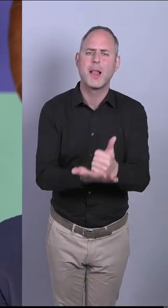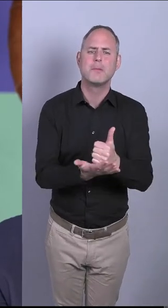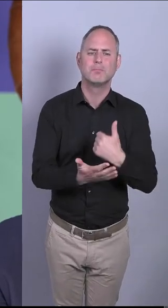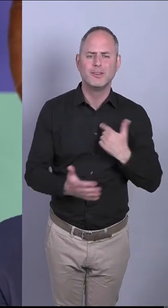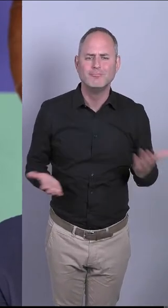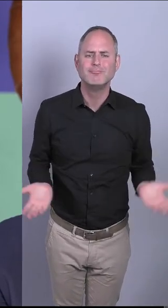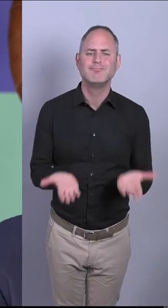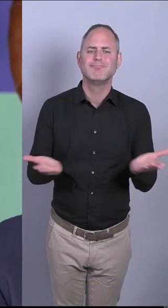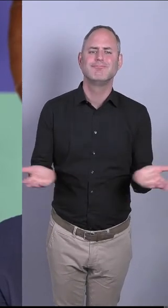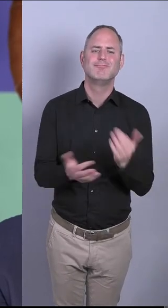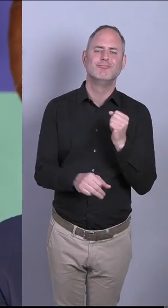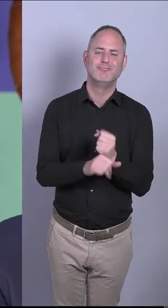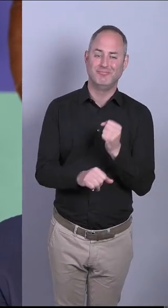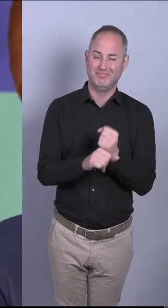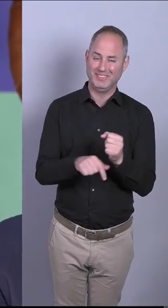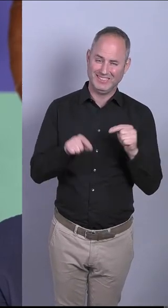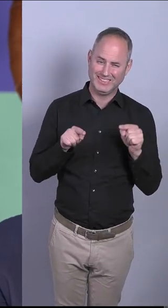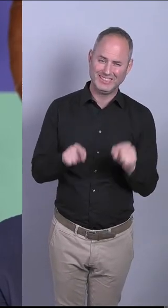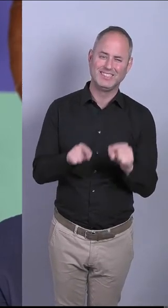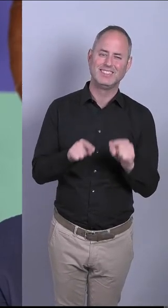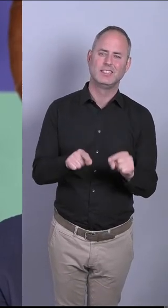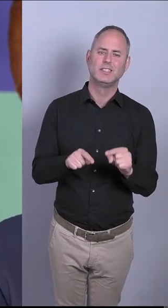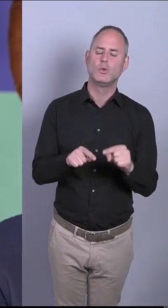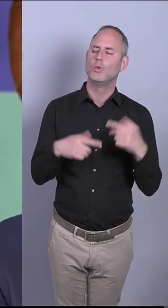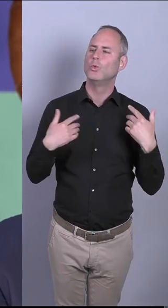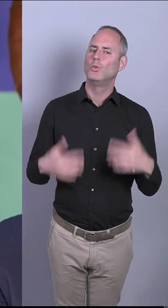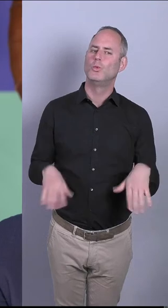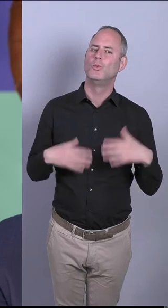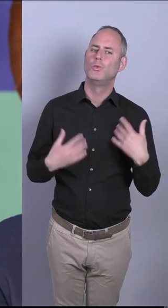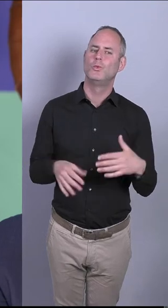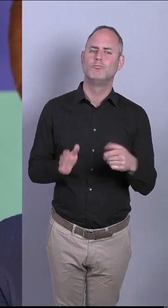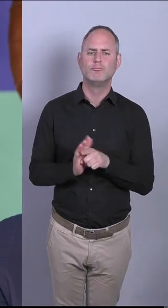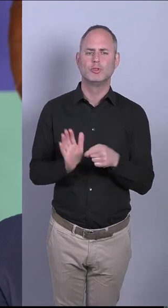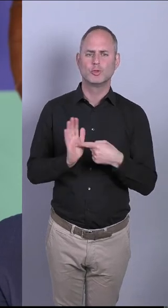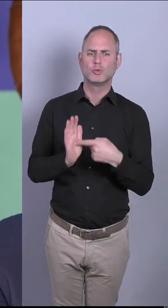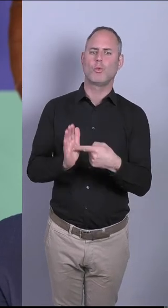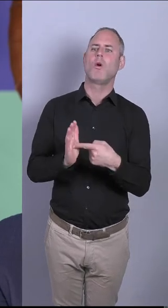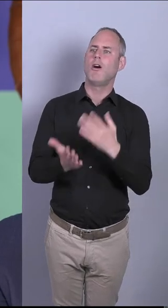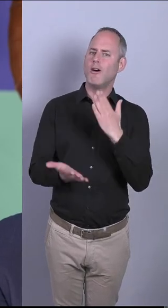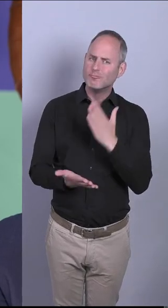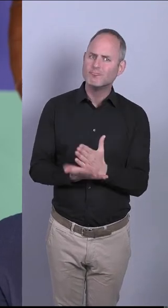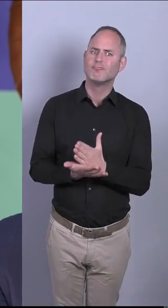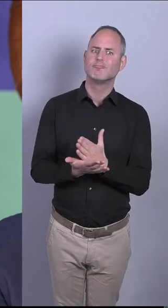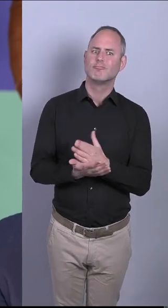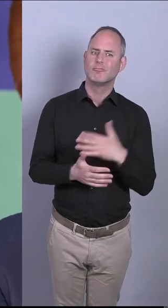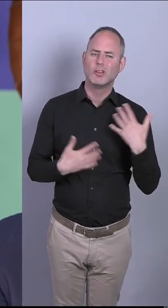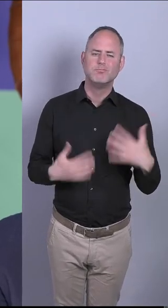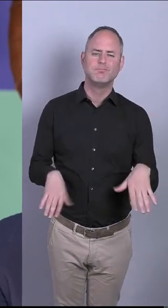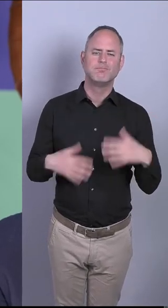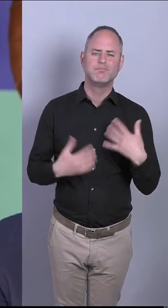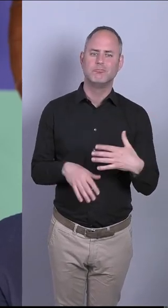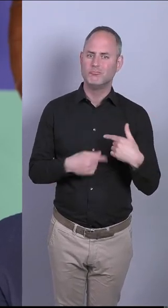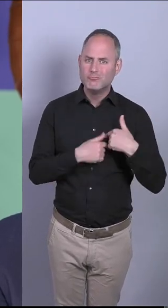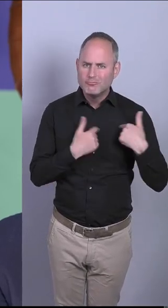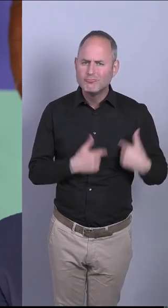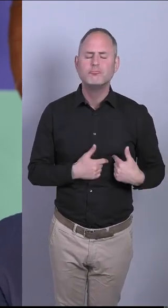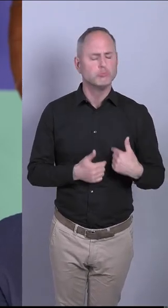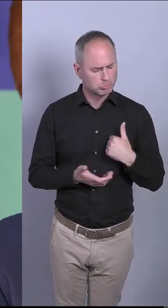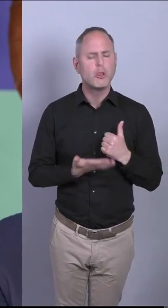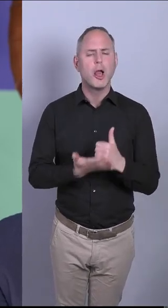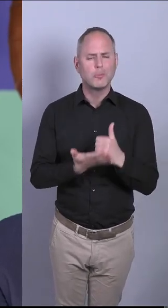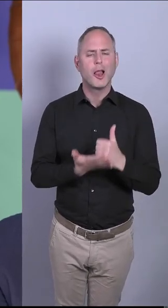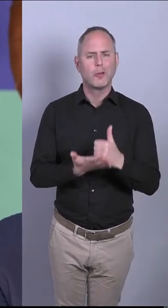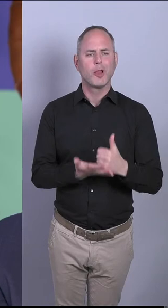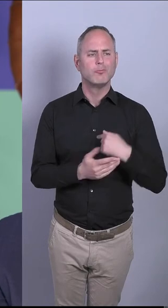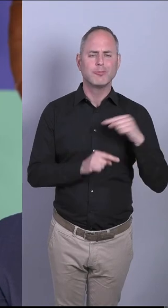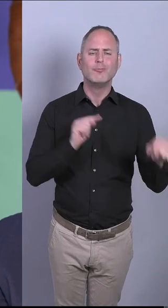important. That is important. Volunteers, please do get involved. That is so motivating, and I hope